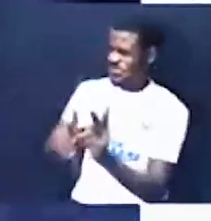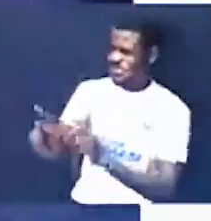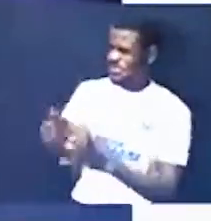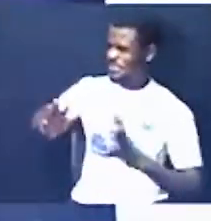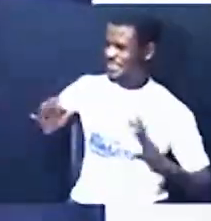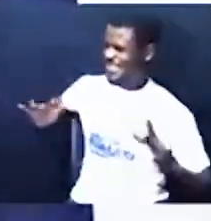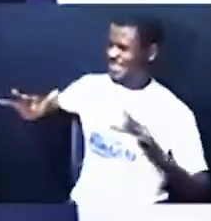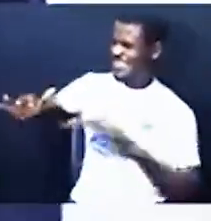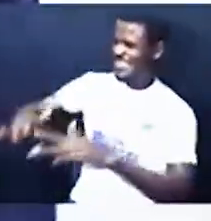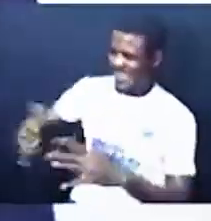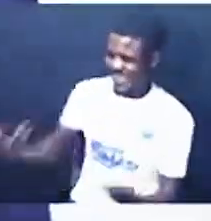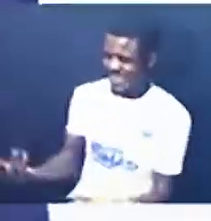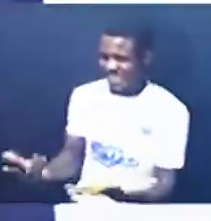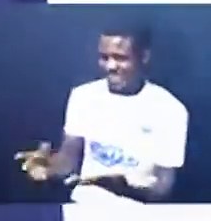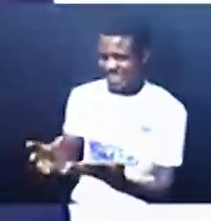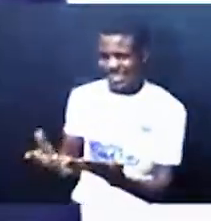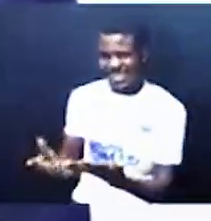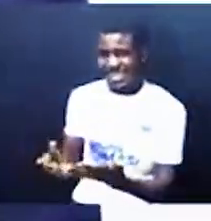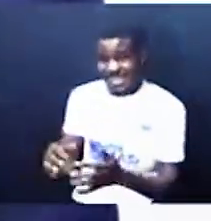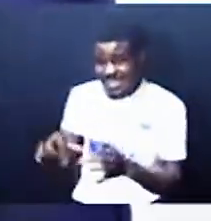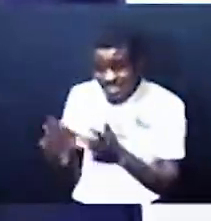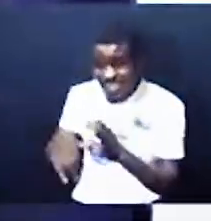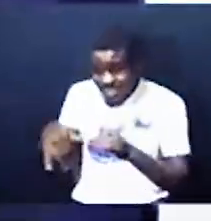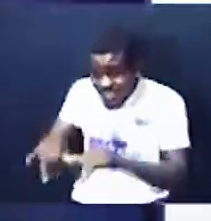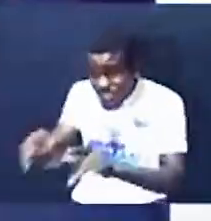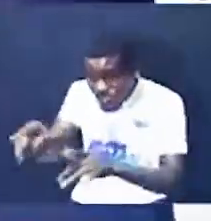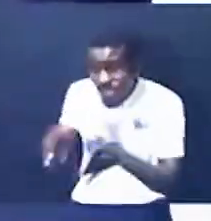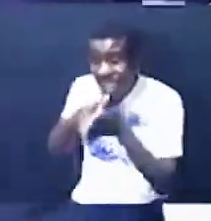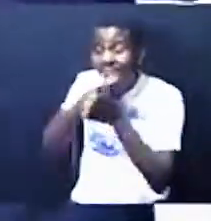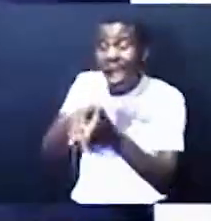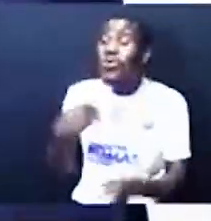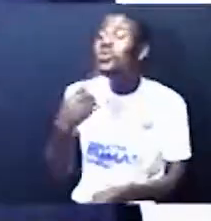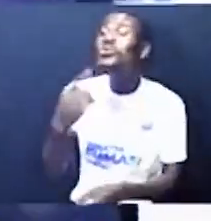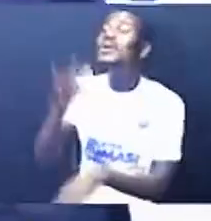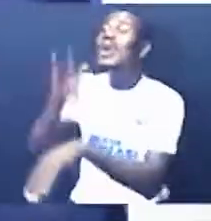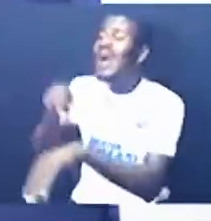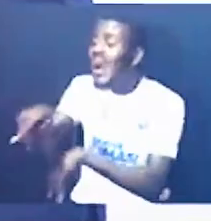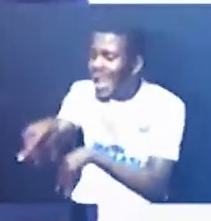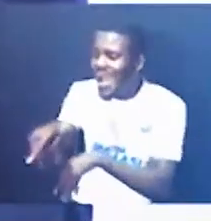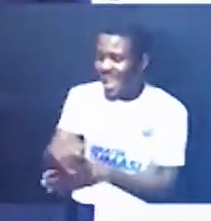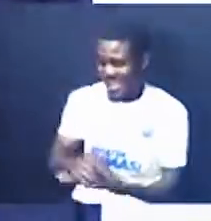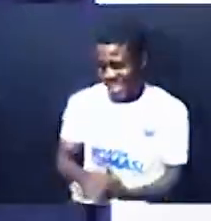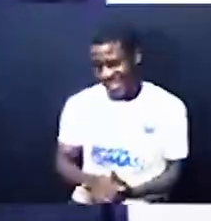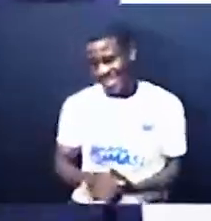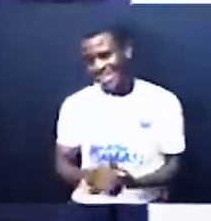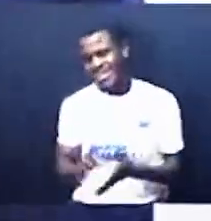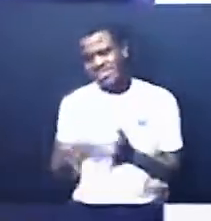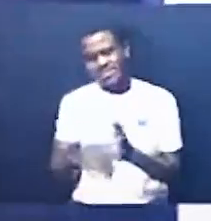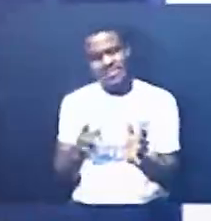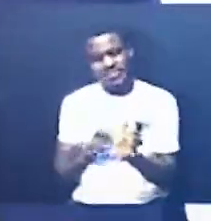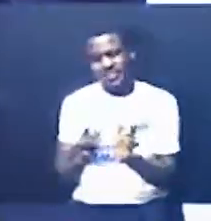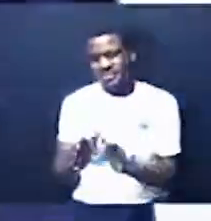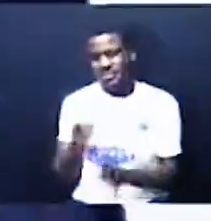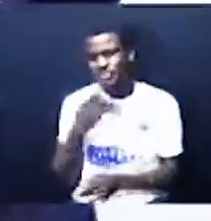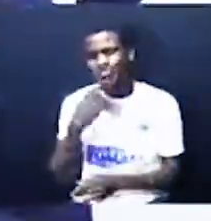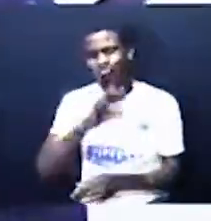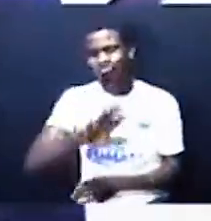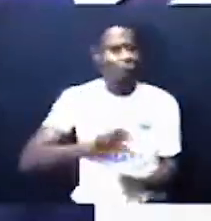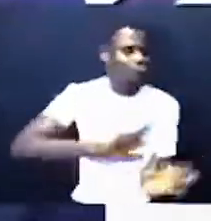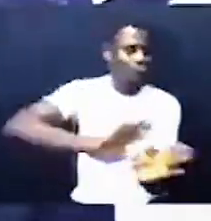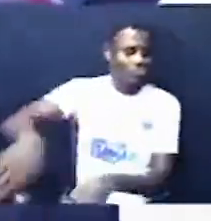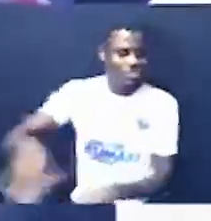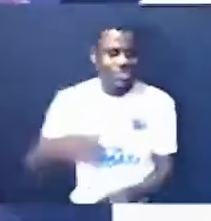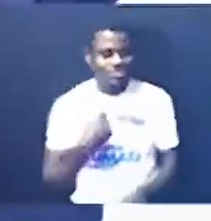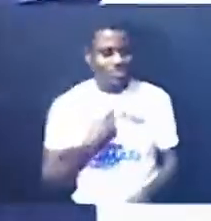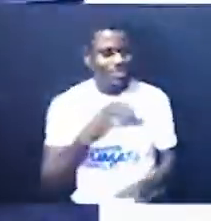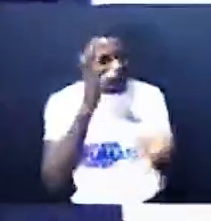in. Oh Yesu, hwɛ ni pa kire osi. So you can still ask who touched me. Ah, obetu me abusa so obi de ne nsa ka me ana. Jesus said you leave. Yesu say odi mu nyaa